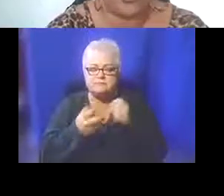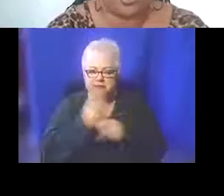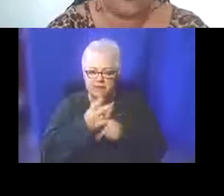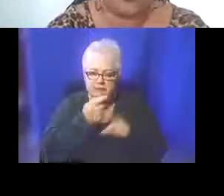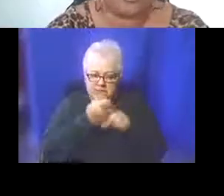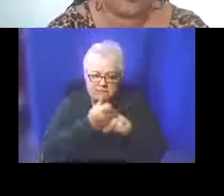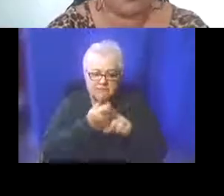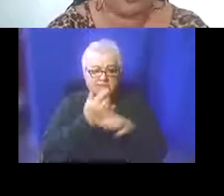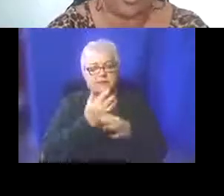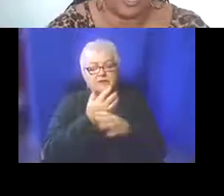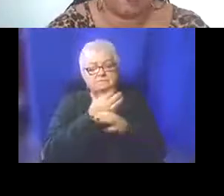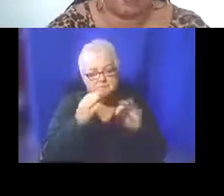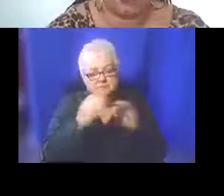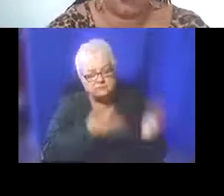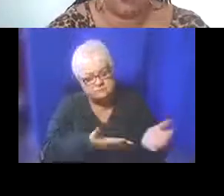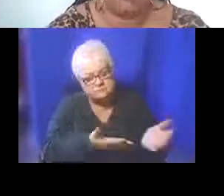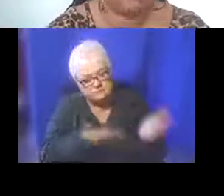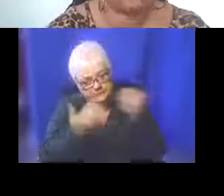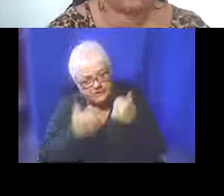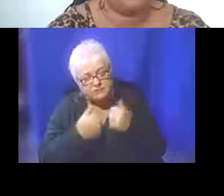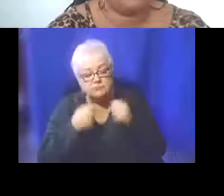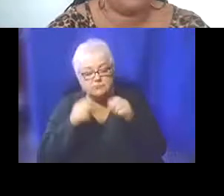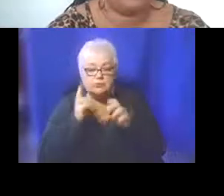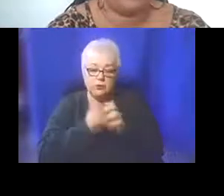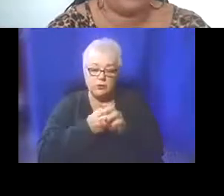and rejoin the conversation when you're able.